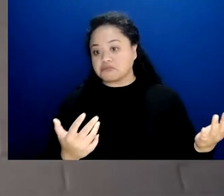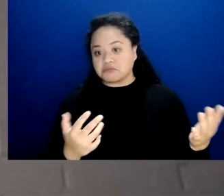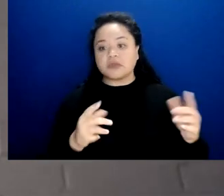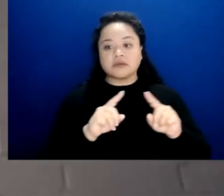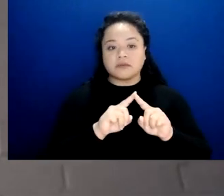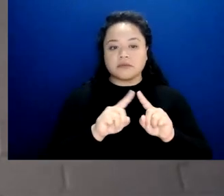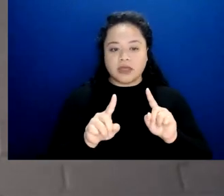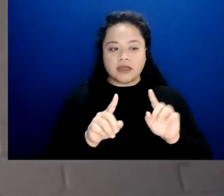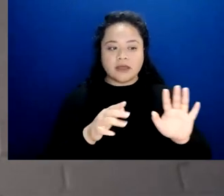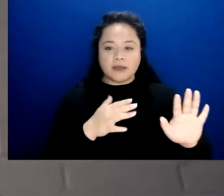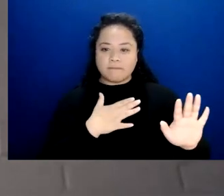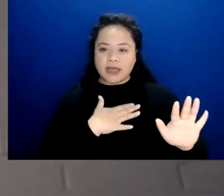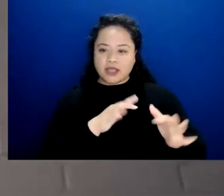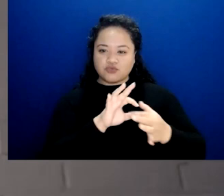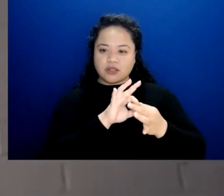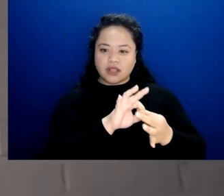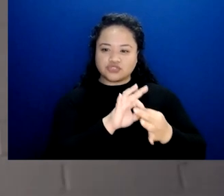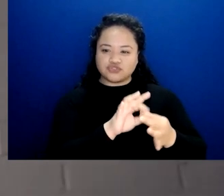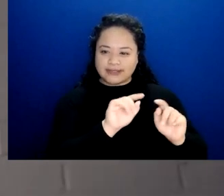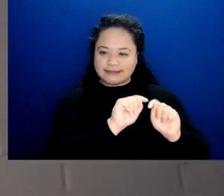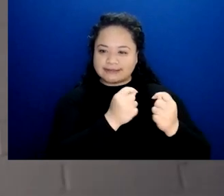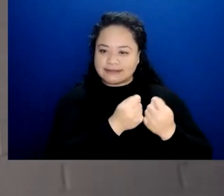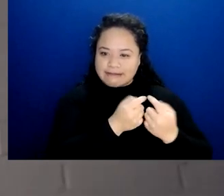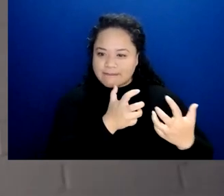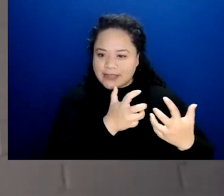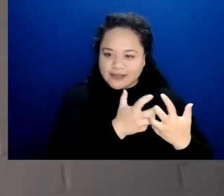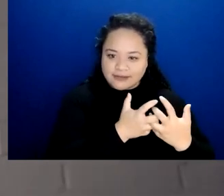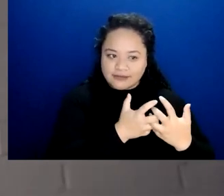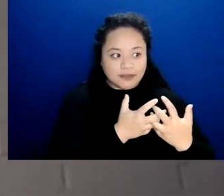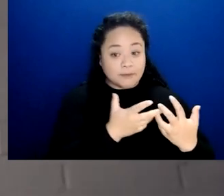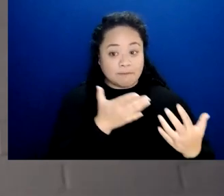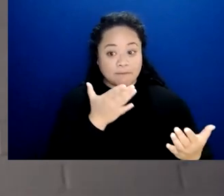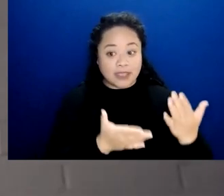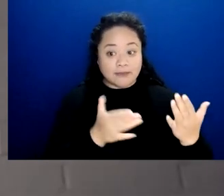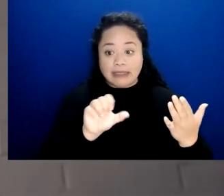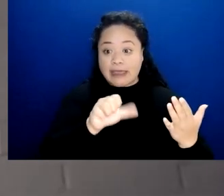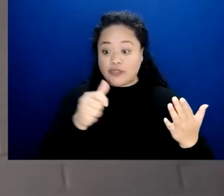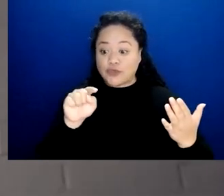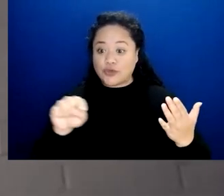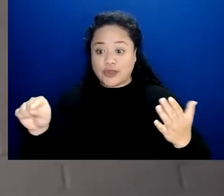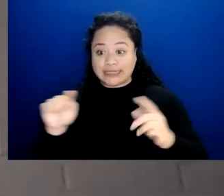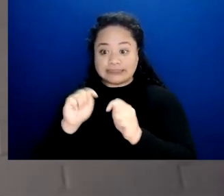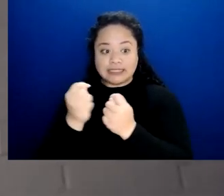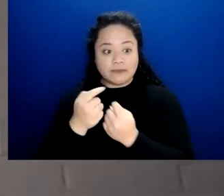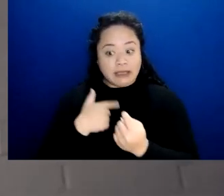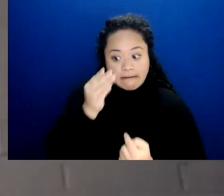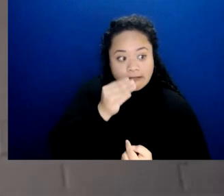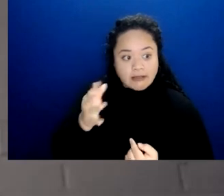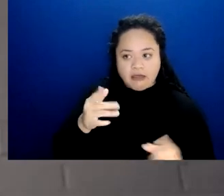you have with your teammate, you may not want to let everybody else on the team know that you know that that